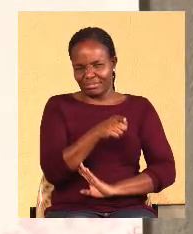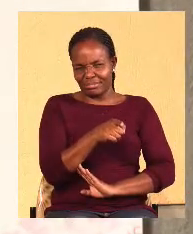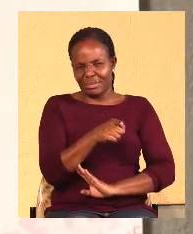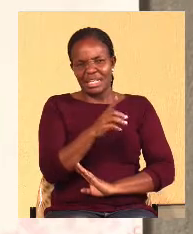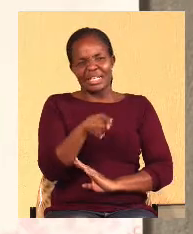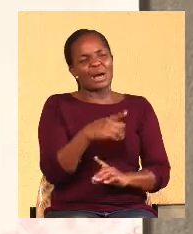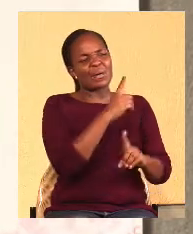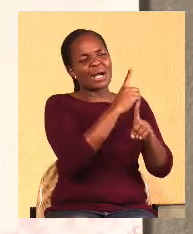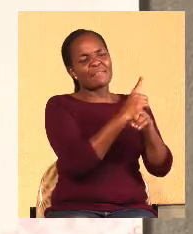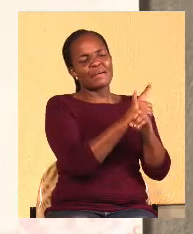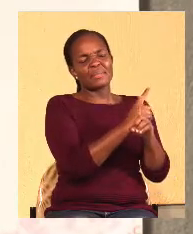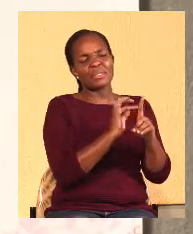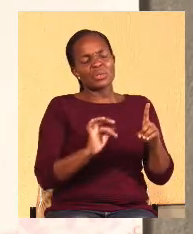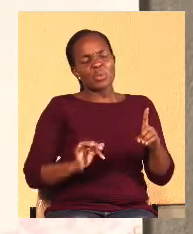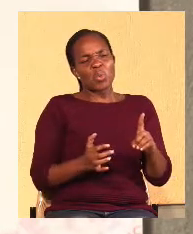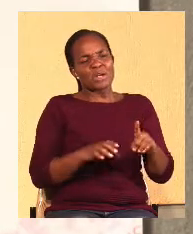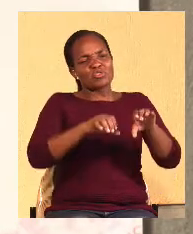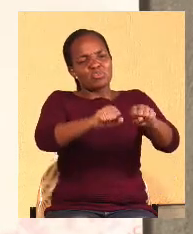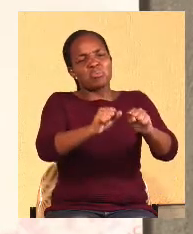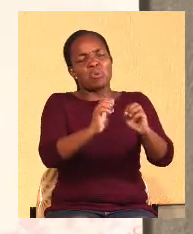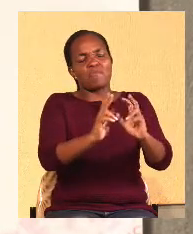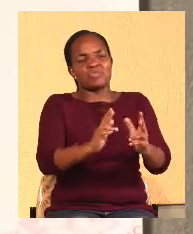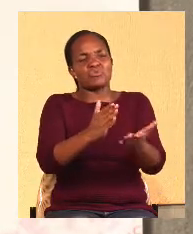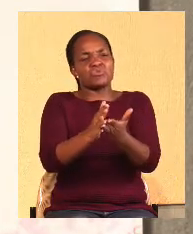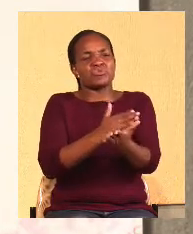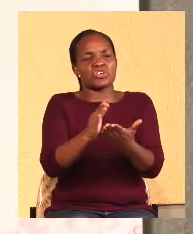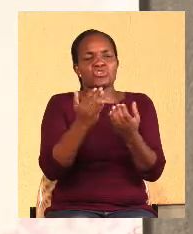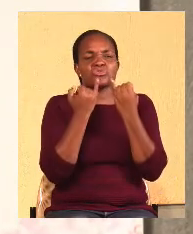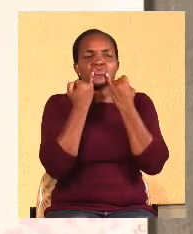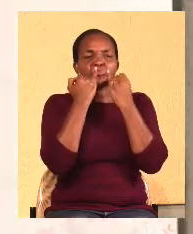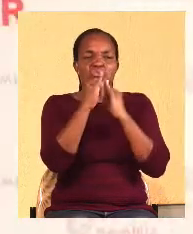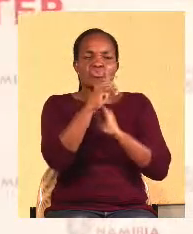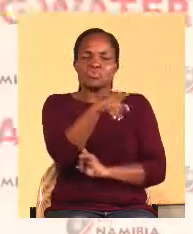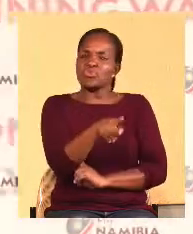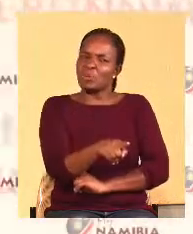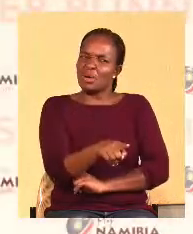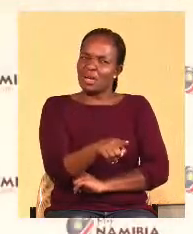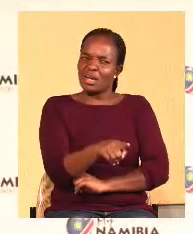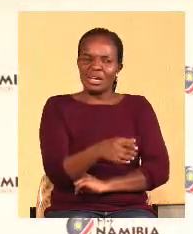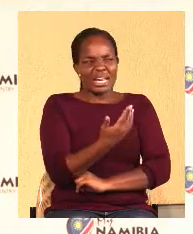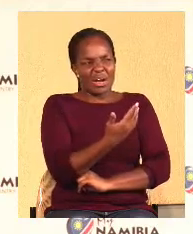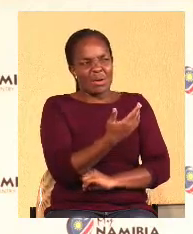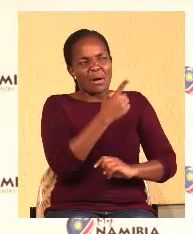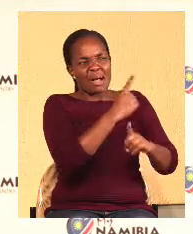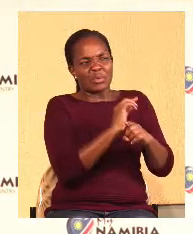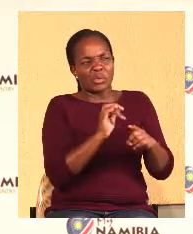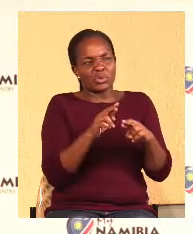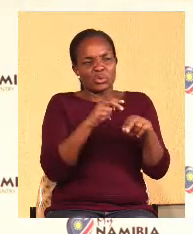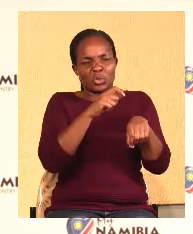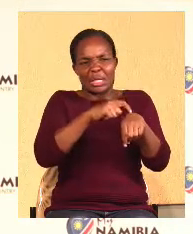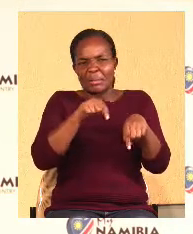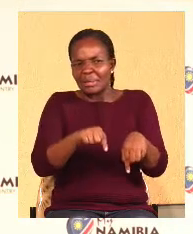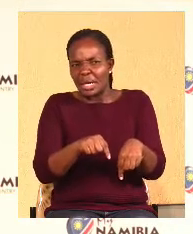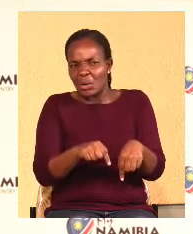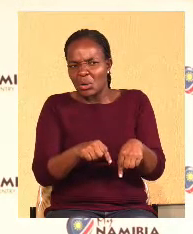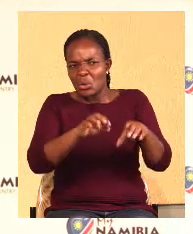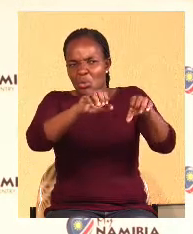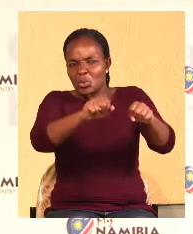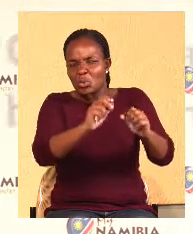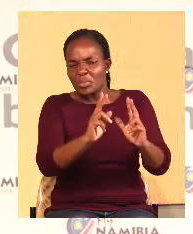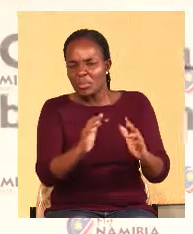government to restrict free speech of the people. Absolutely not. And remember, there is no right that